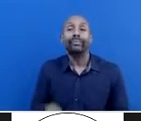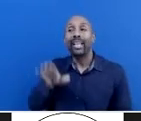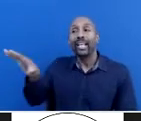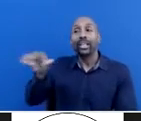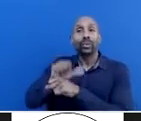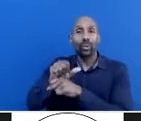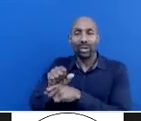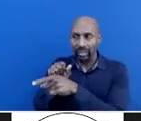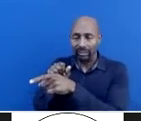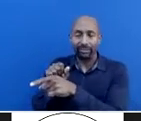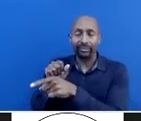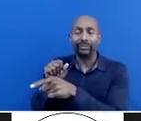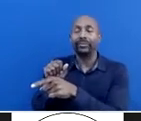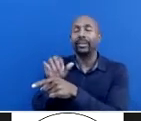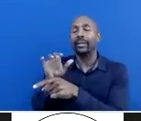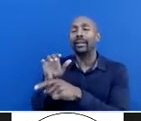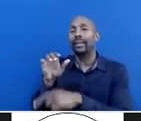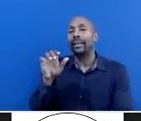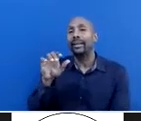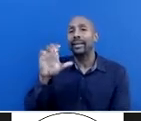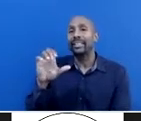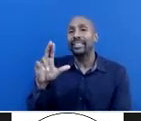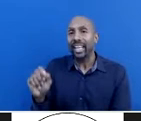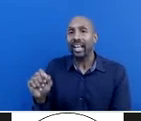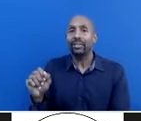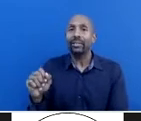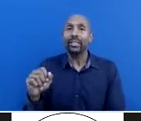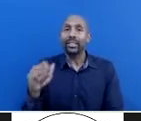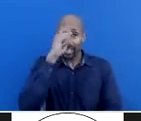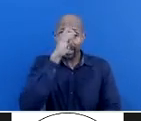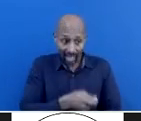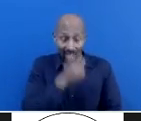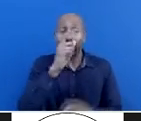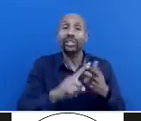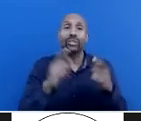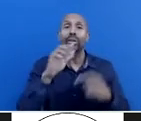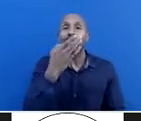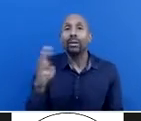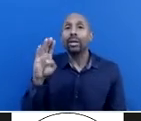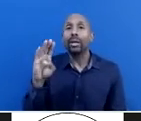Amiri Baraka back there, but this is a hip hop head exhibition, for